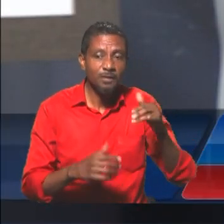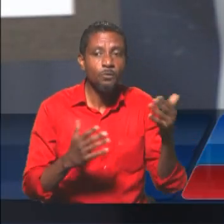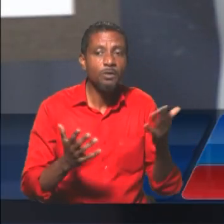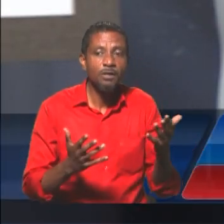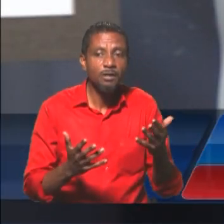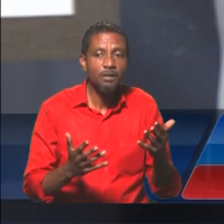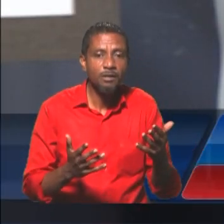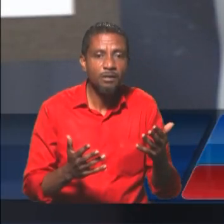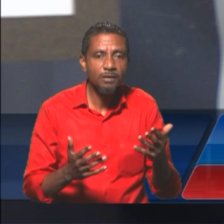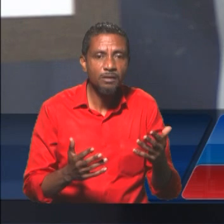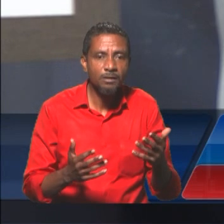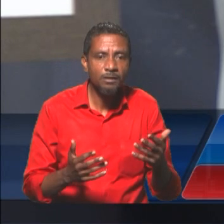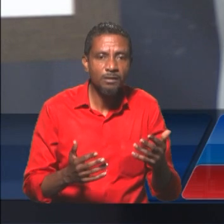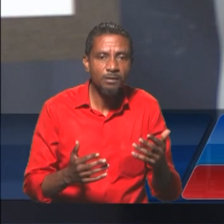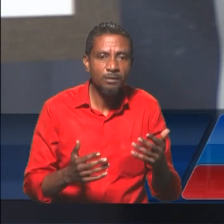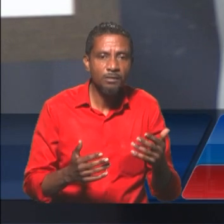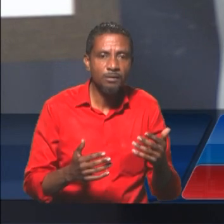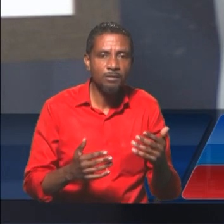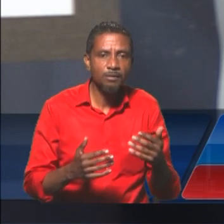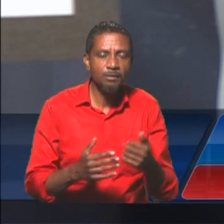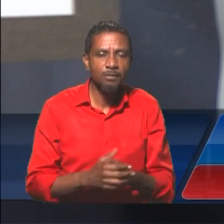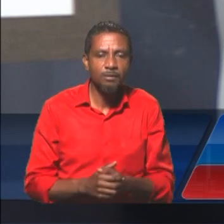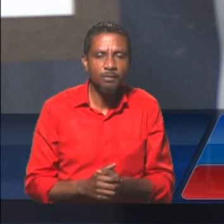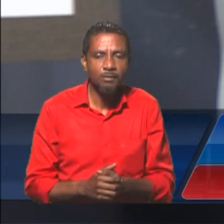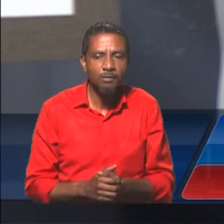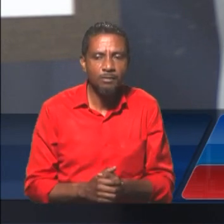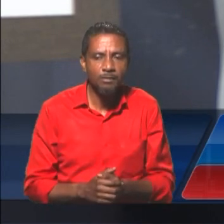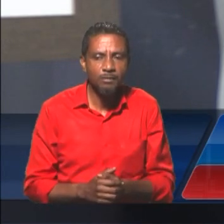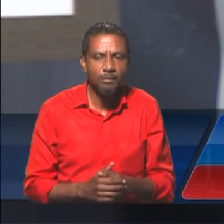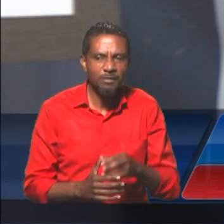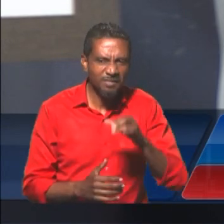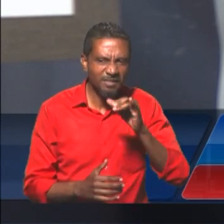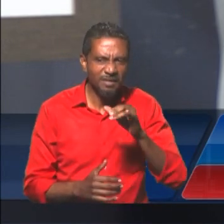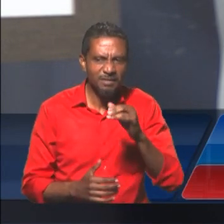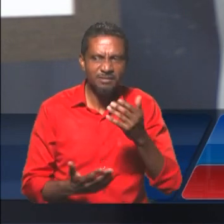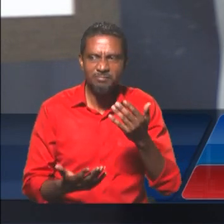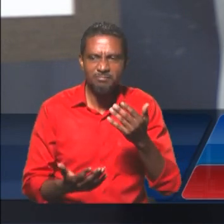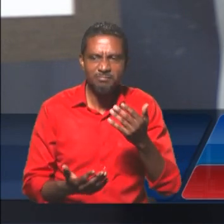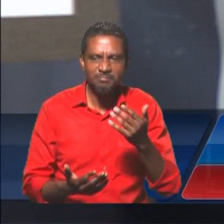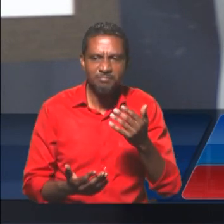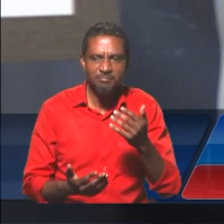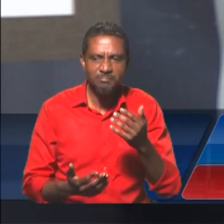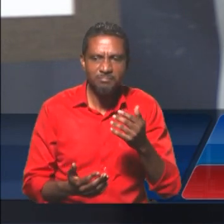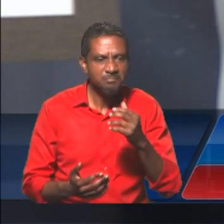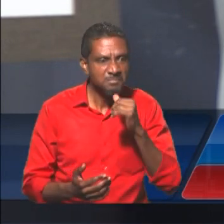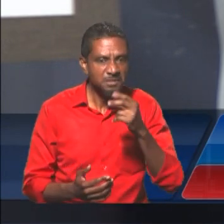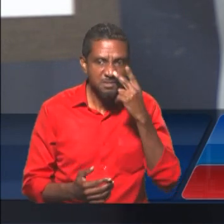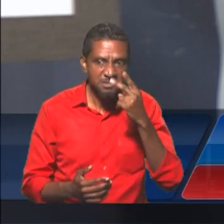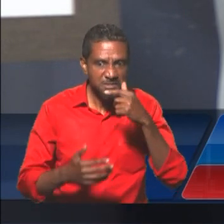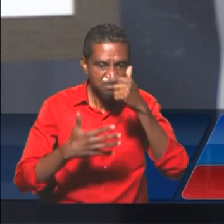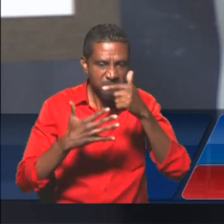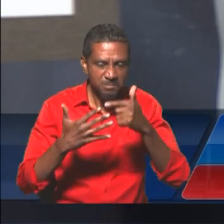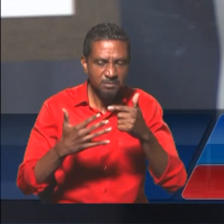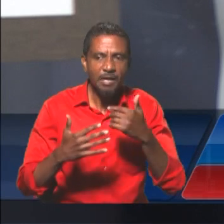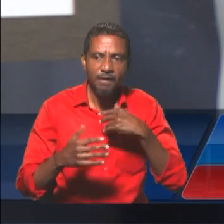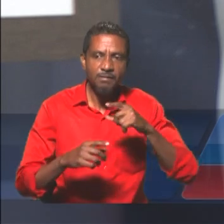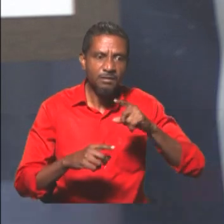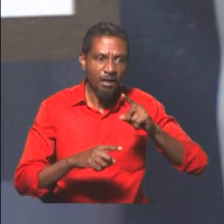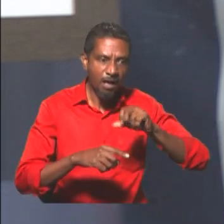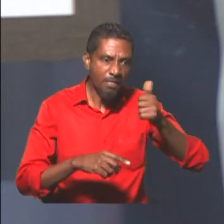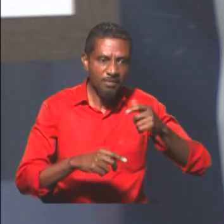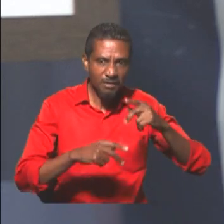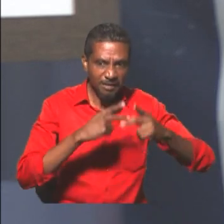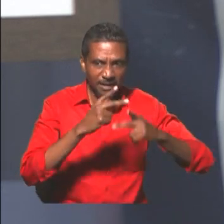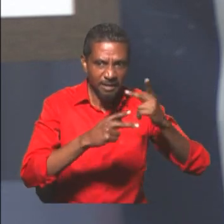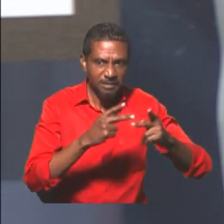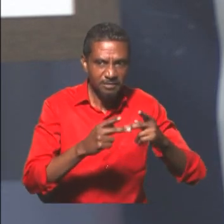glaucoma, I would say, is rather primary open-angle glaucoma. And that glaucoma usually presents without the symptoms. Now, there are other types of glaucoma that will present